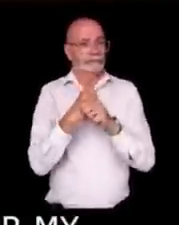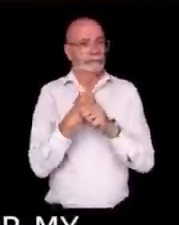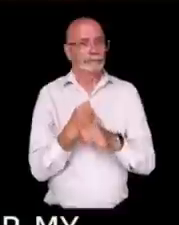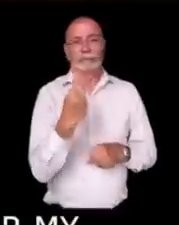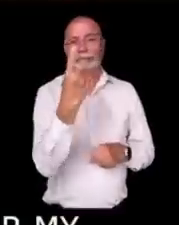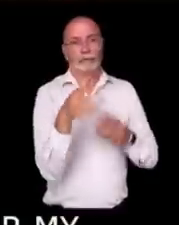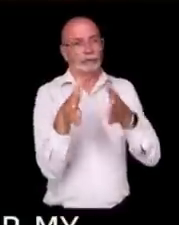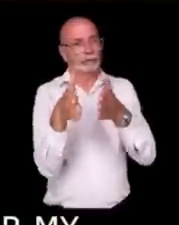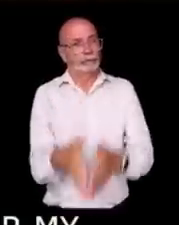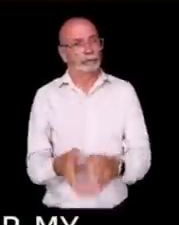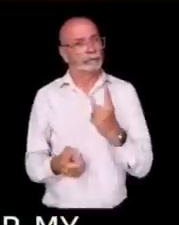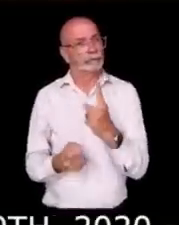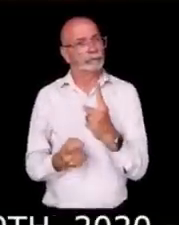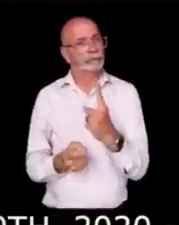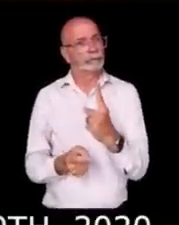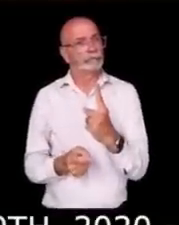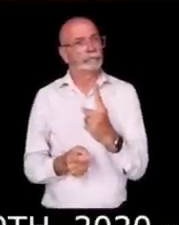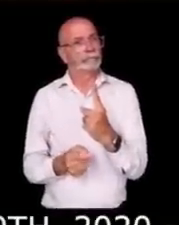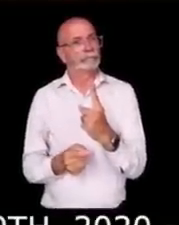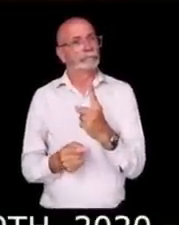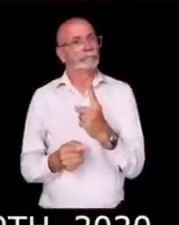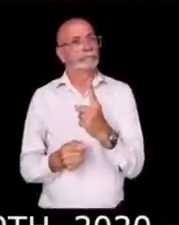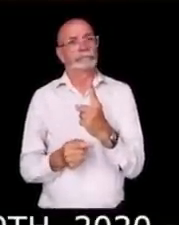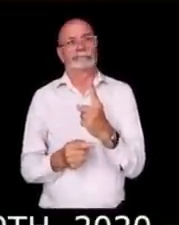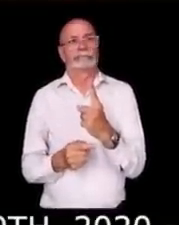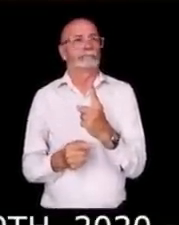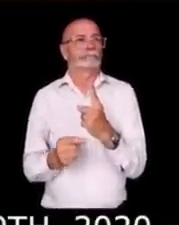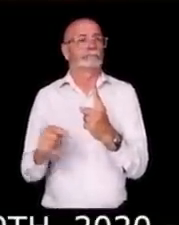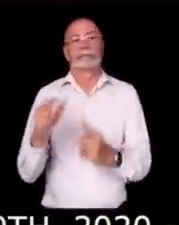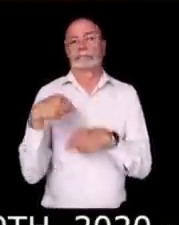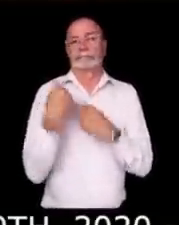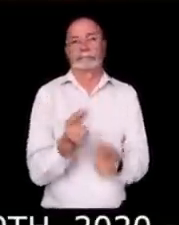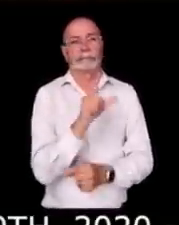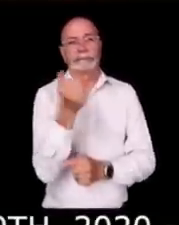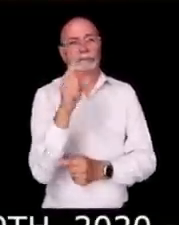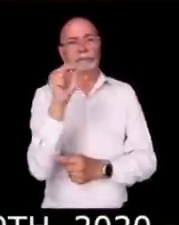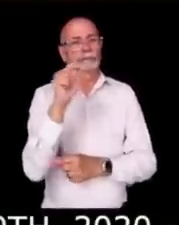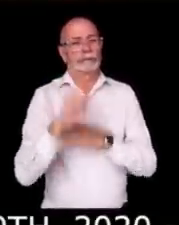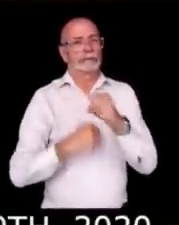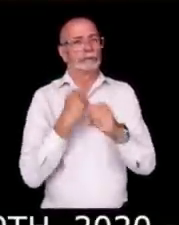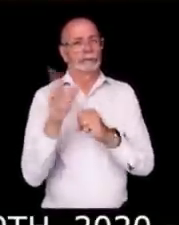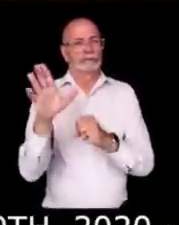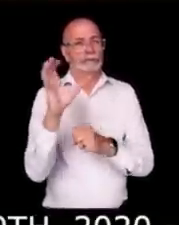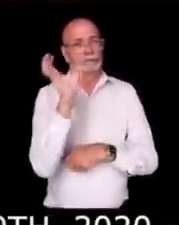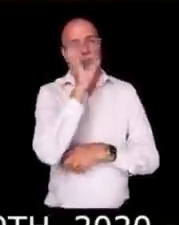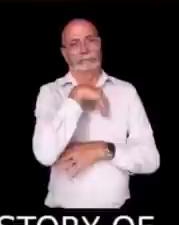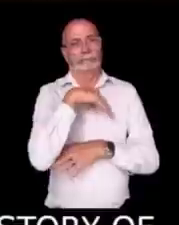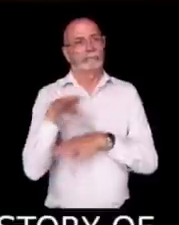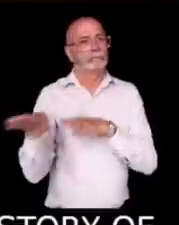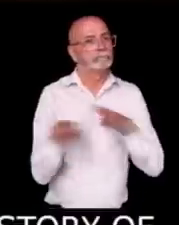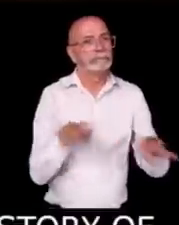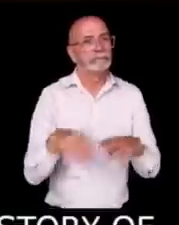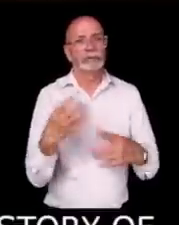with a decade or decades long history of bizarre and violent behavior. It's my understanding he even threatened the life of his